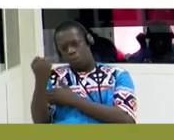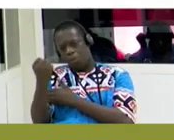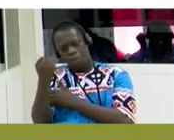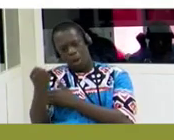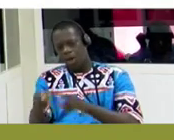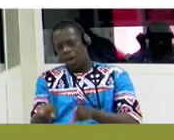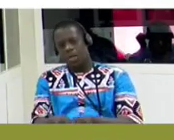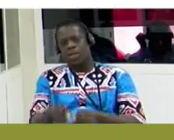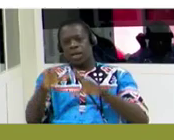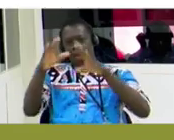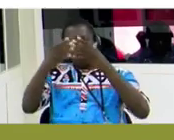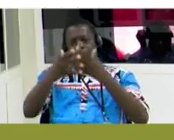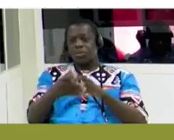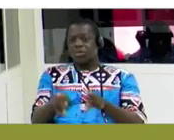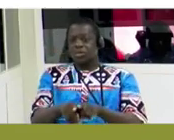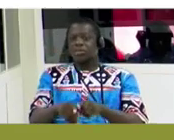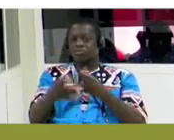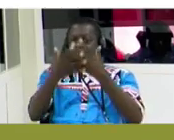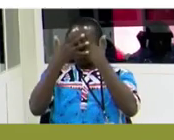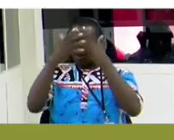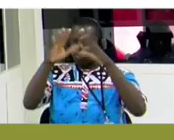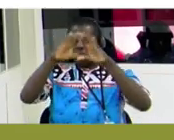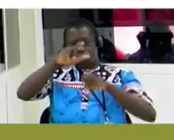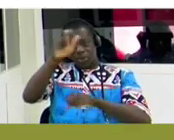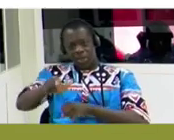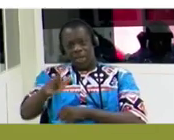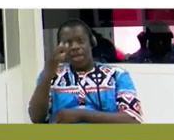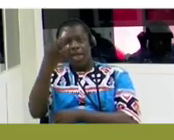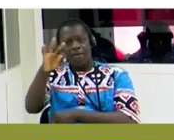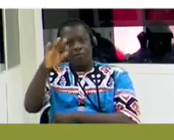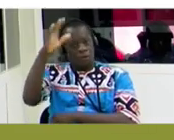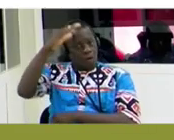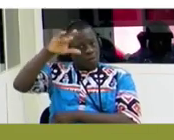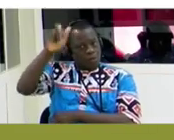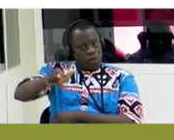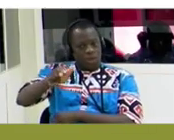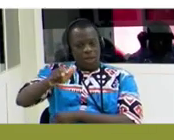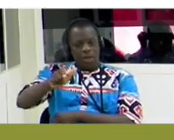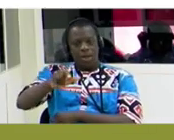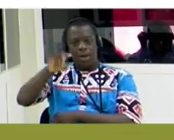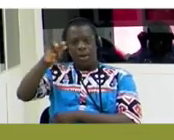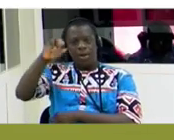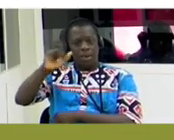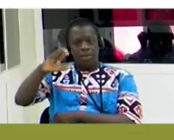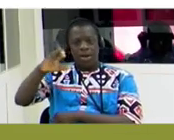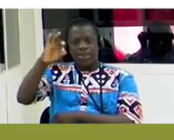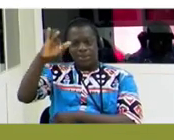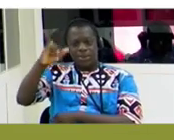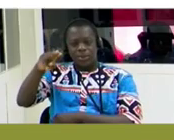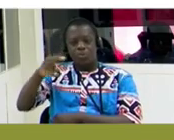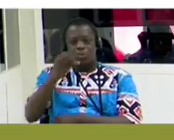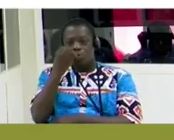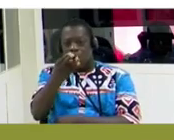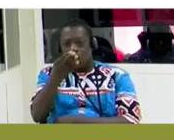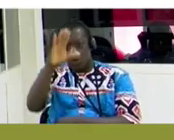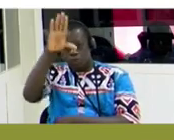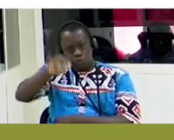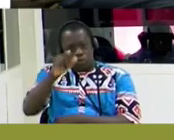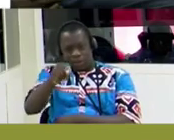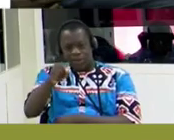will not, even their commissioners, if Martin told him do this, he have to do it. Martin, Almamo Mane, Musa